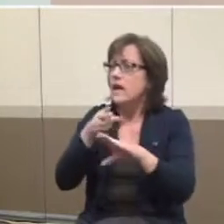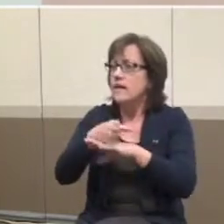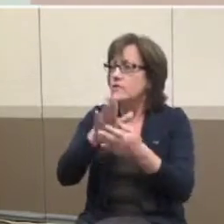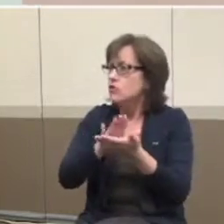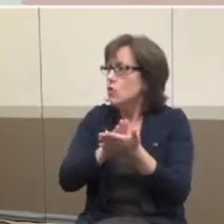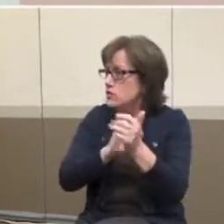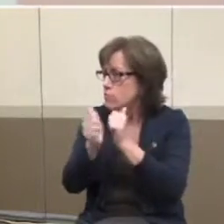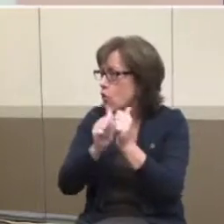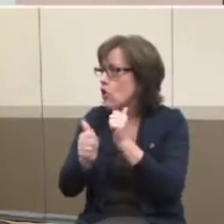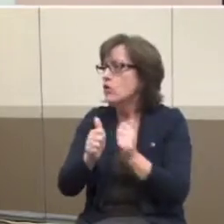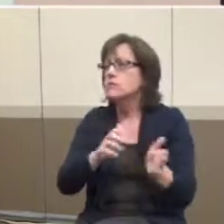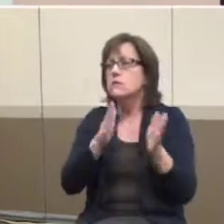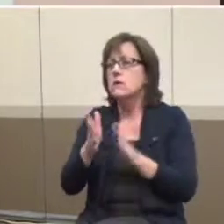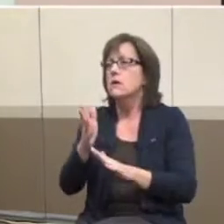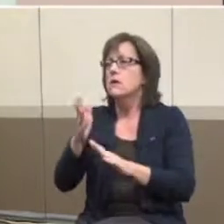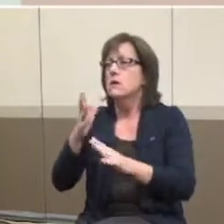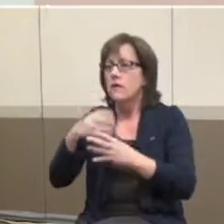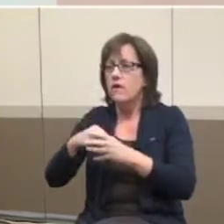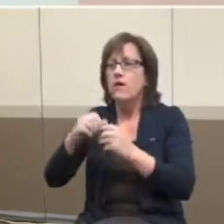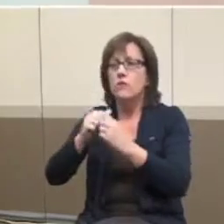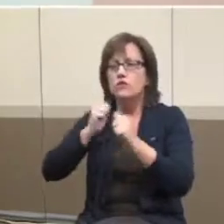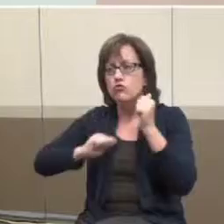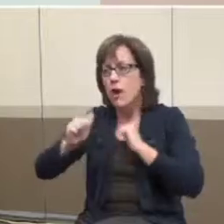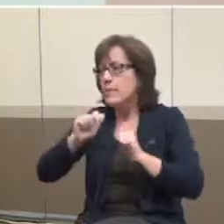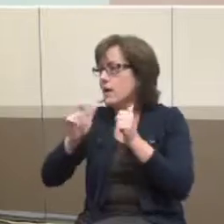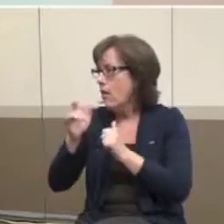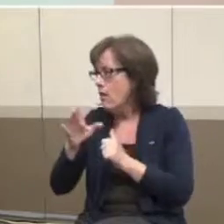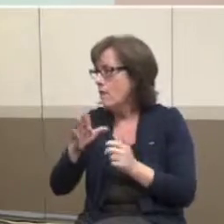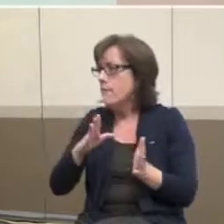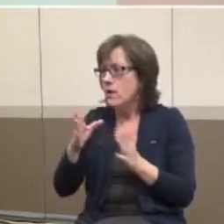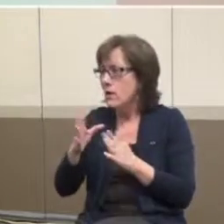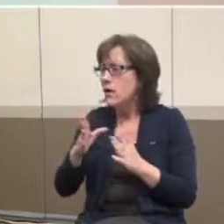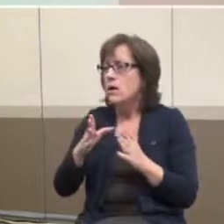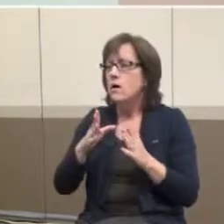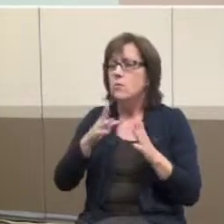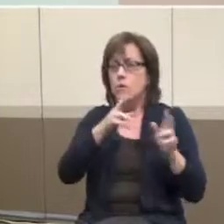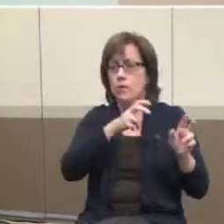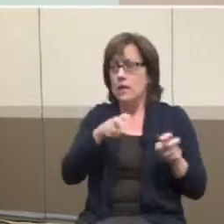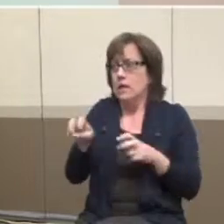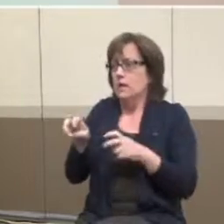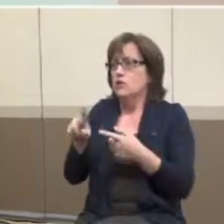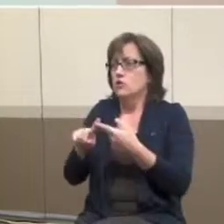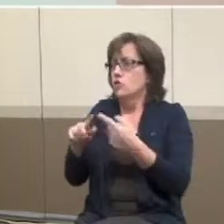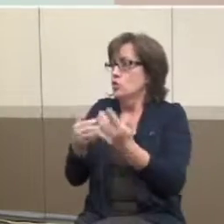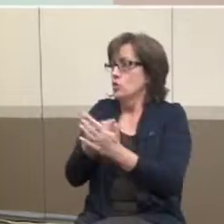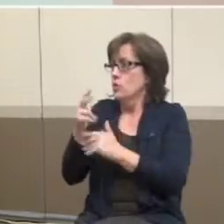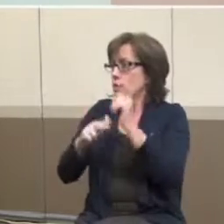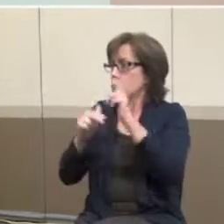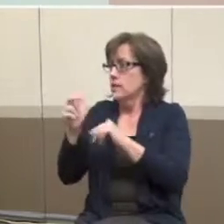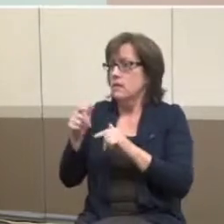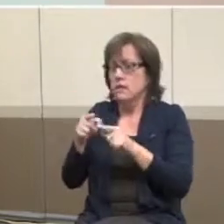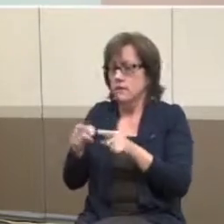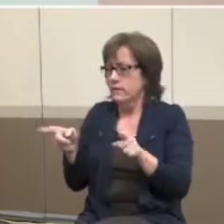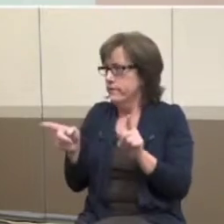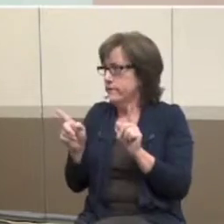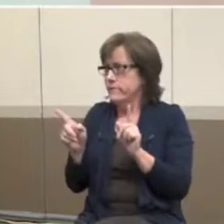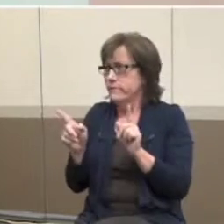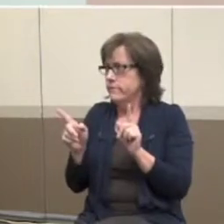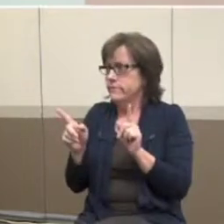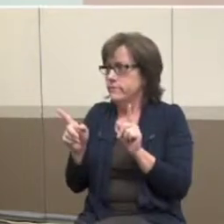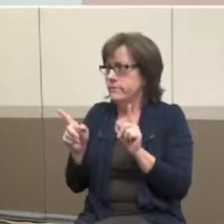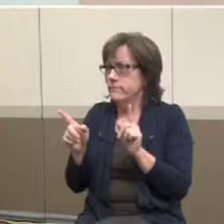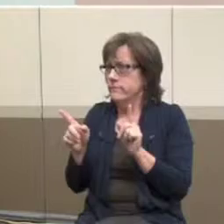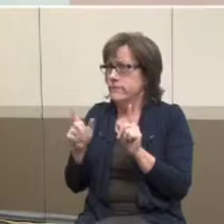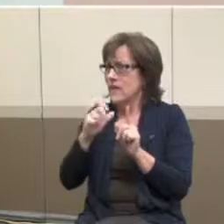They had been involved with the drama club, and unfortunately when we made that switch to the new site, they didn't have the